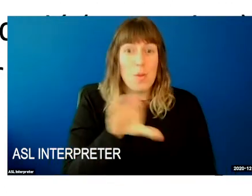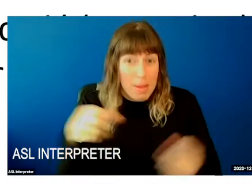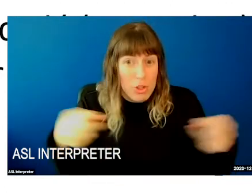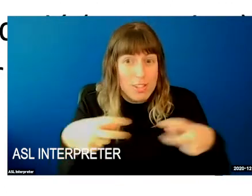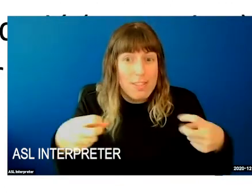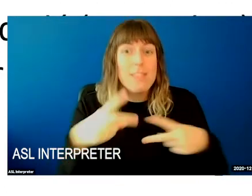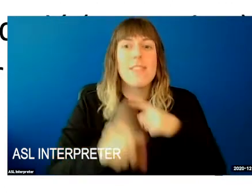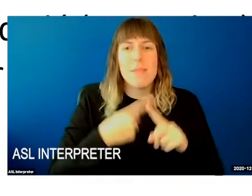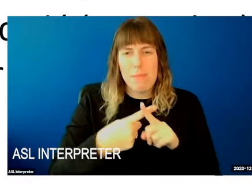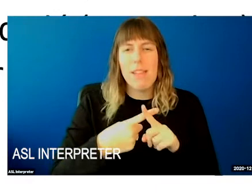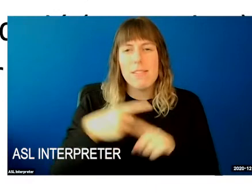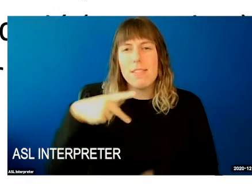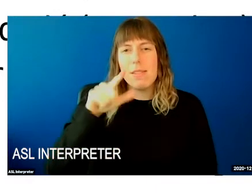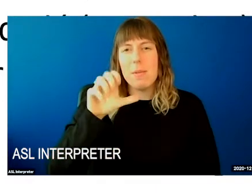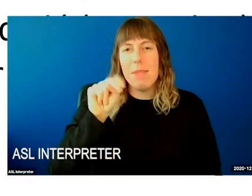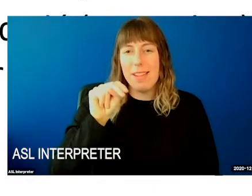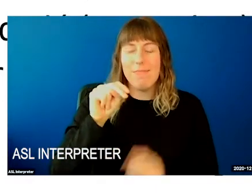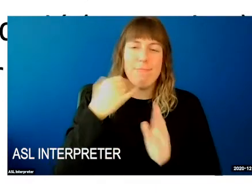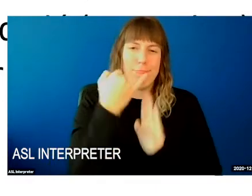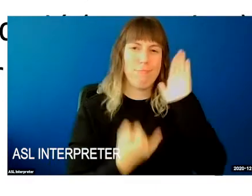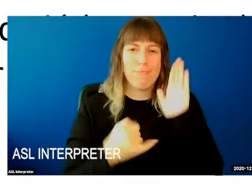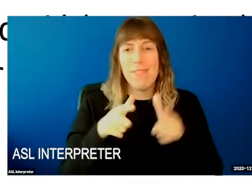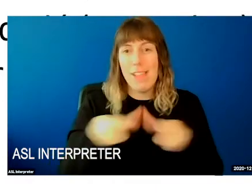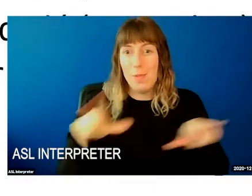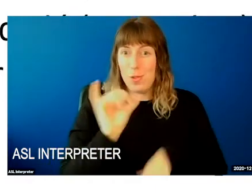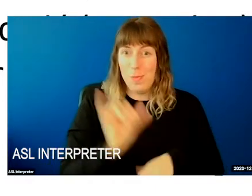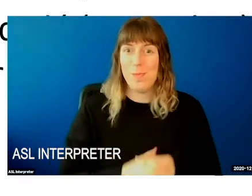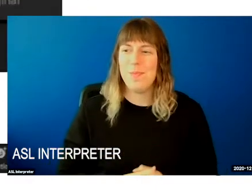LSQ, closed captioning, and plain language.